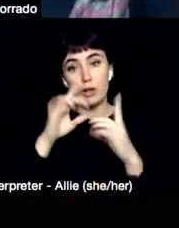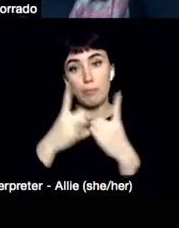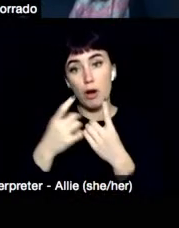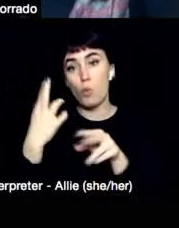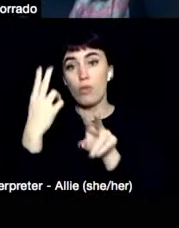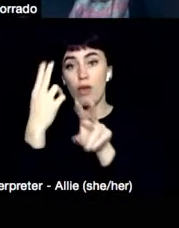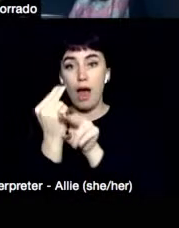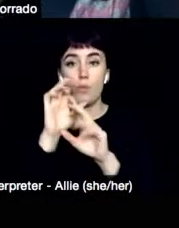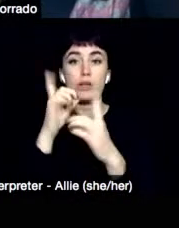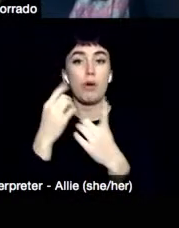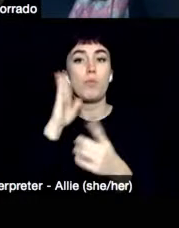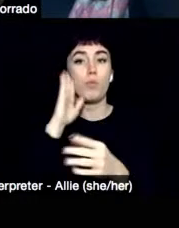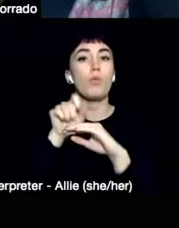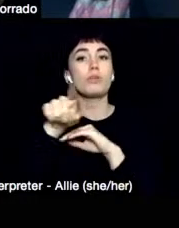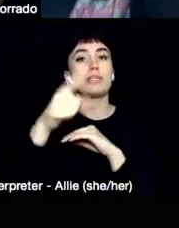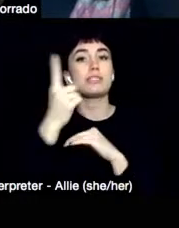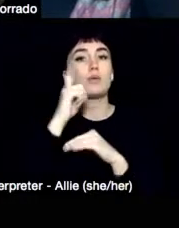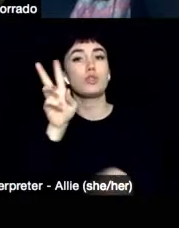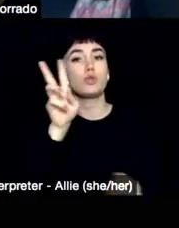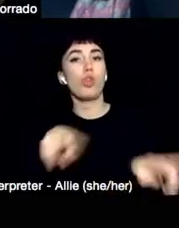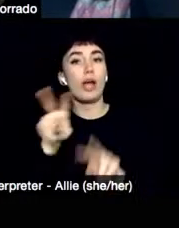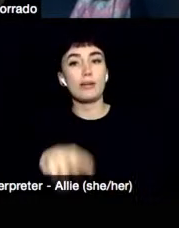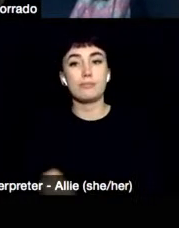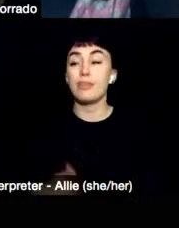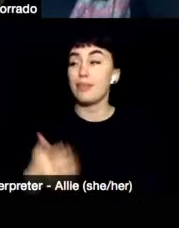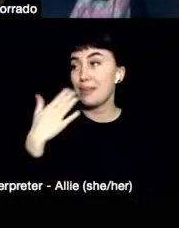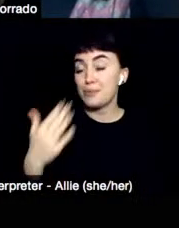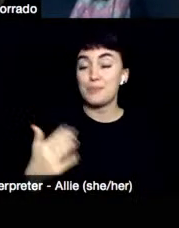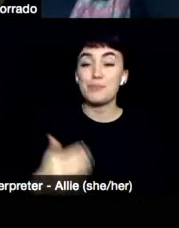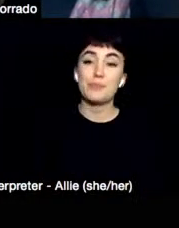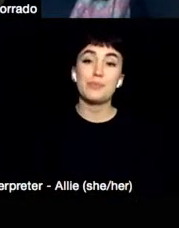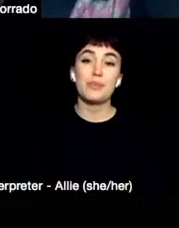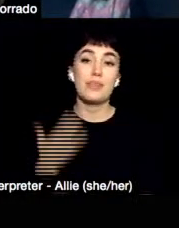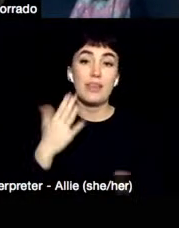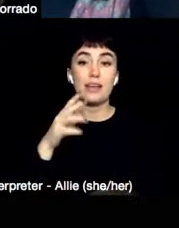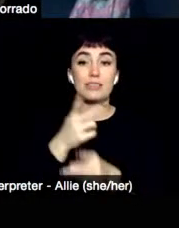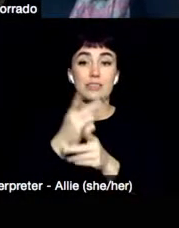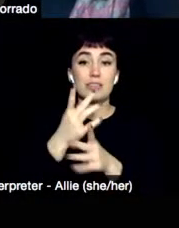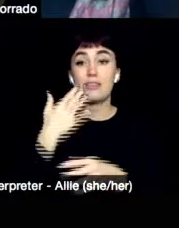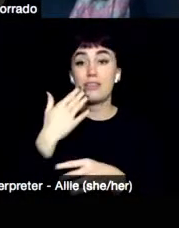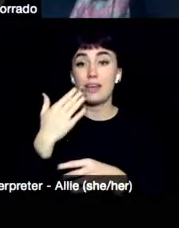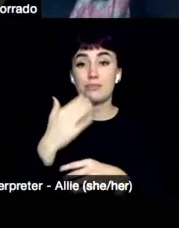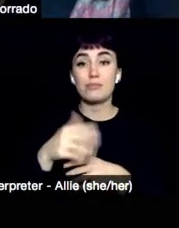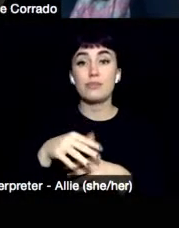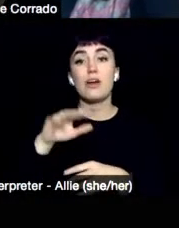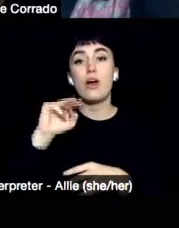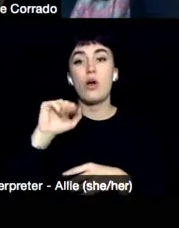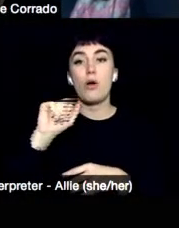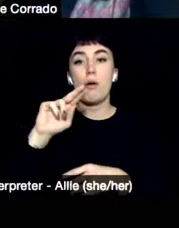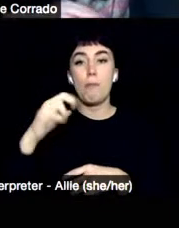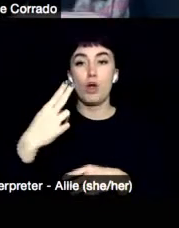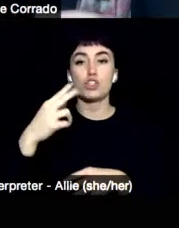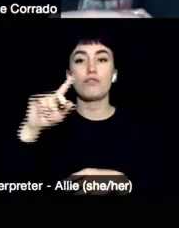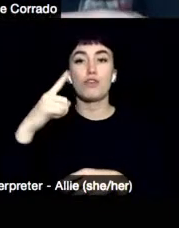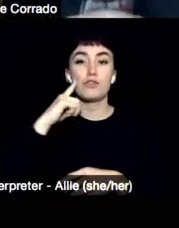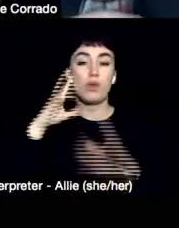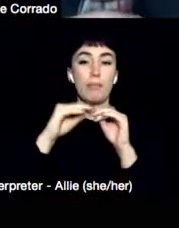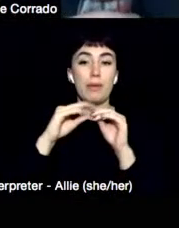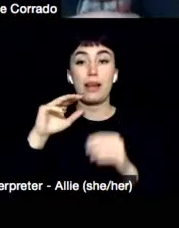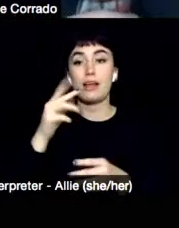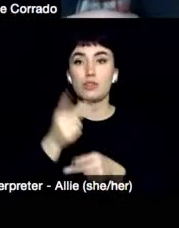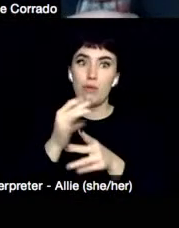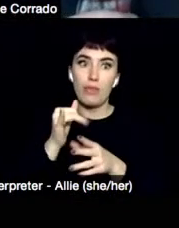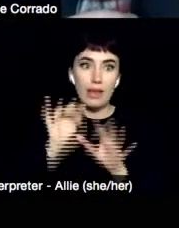take a look at it. Great. Thank you. That's Thanks, all. We'll see Mike. folks on March 1st. That's so important. You